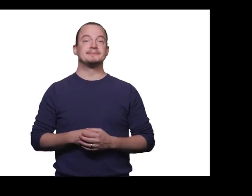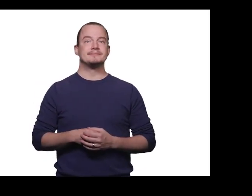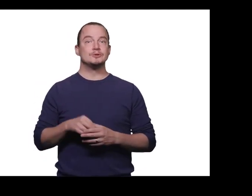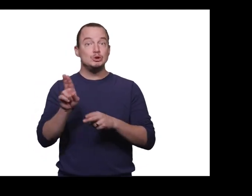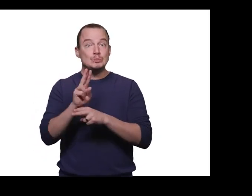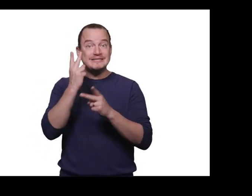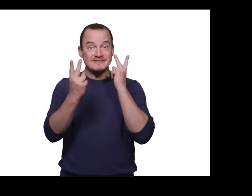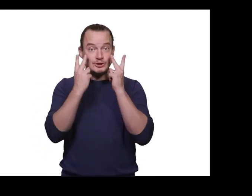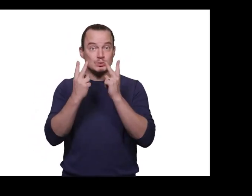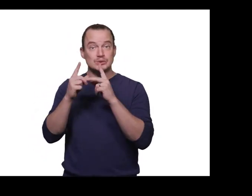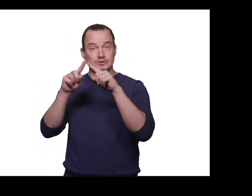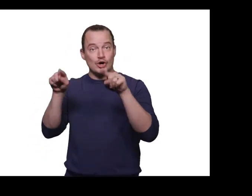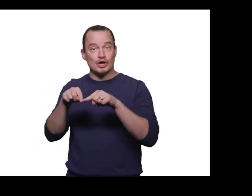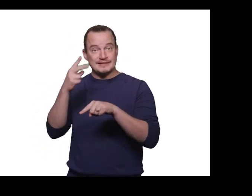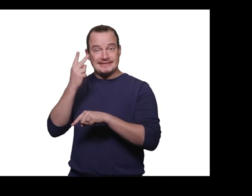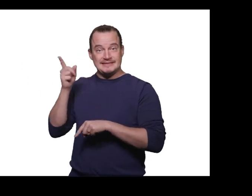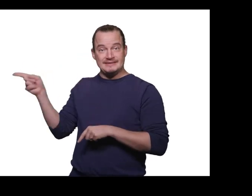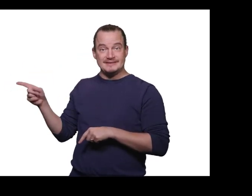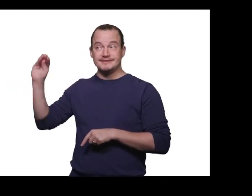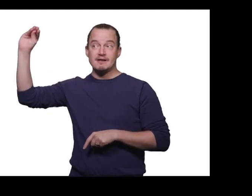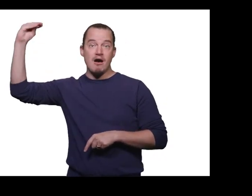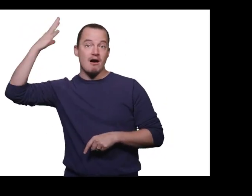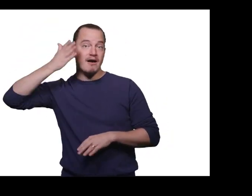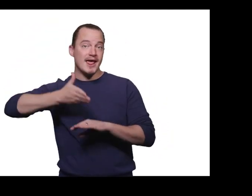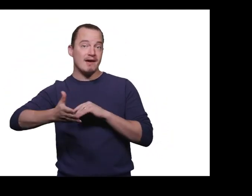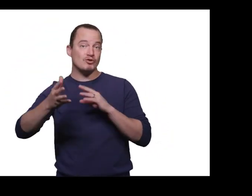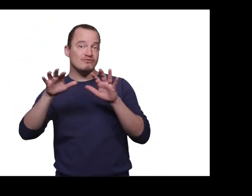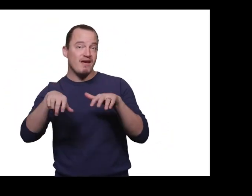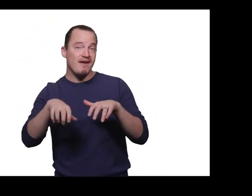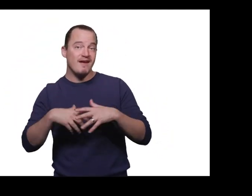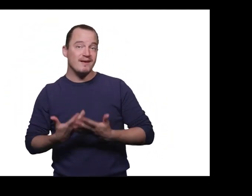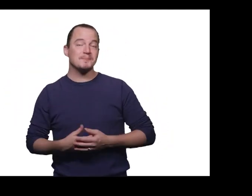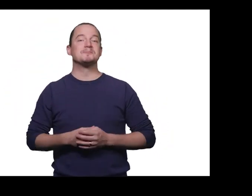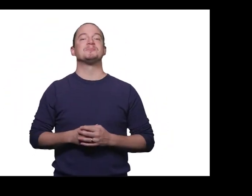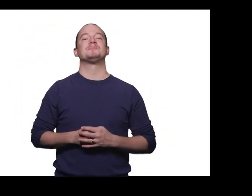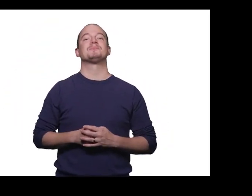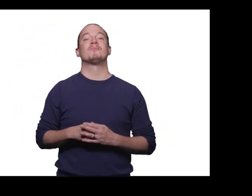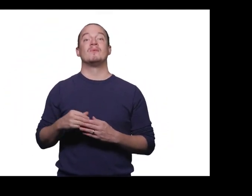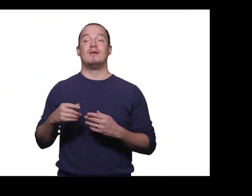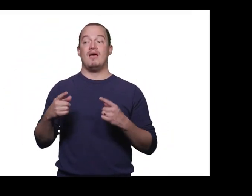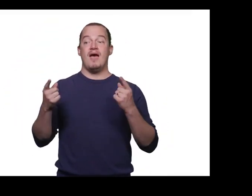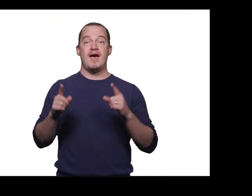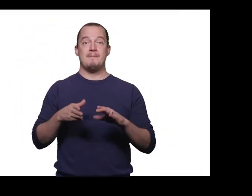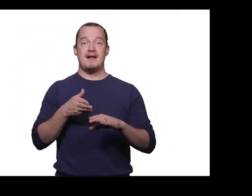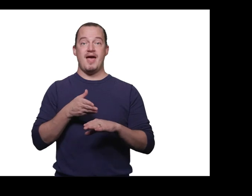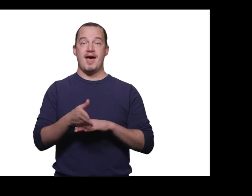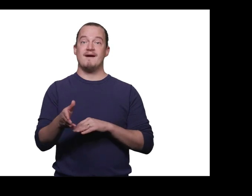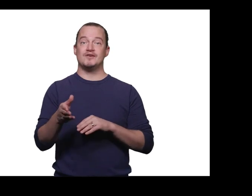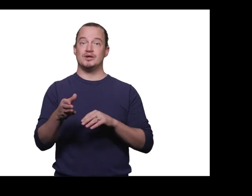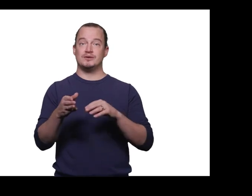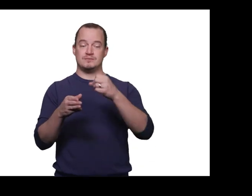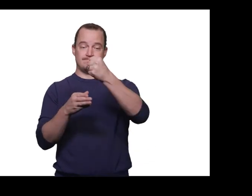seed might get some sun. And the next thing that